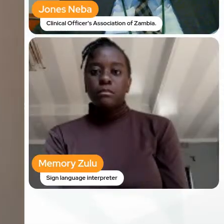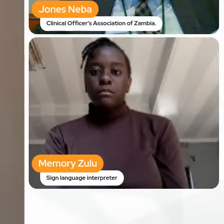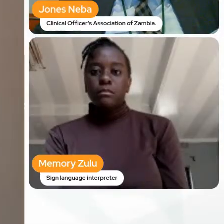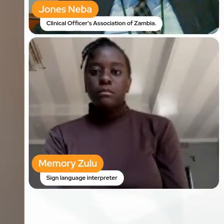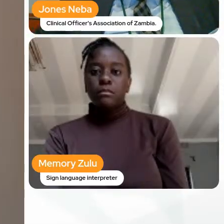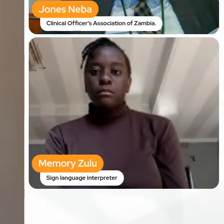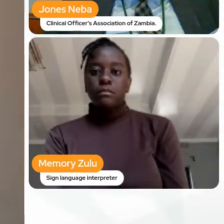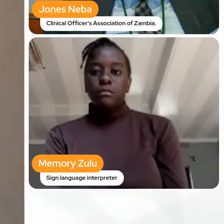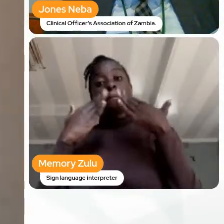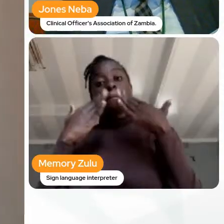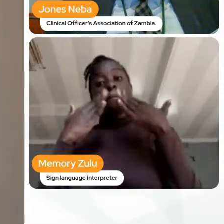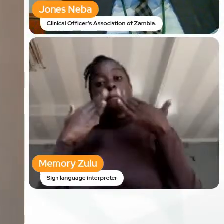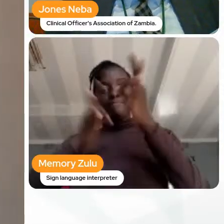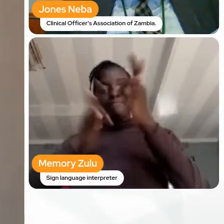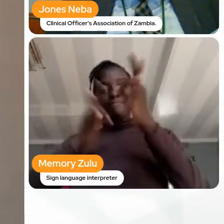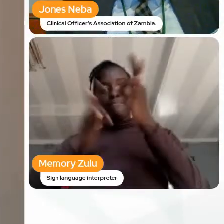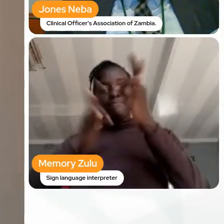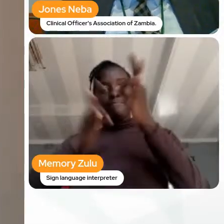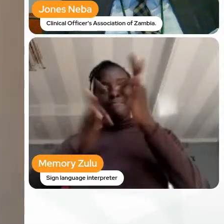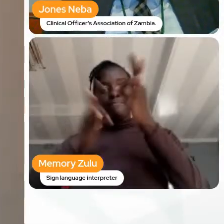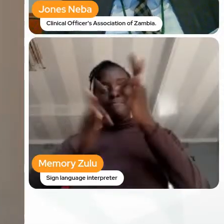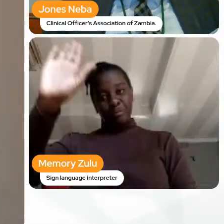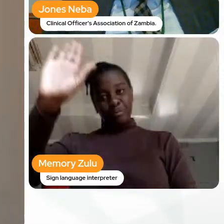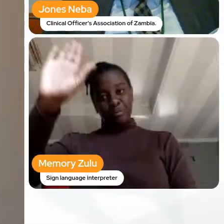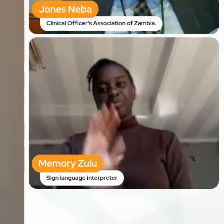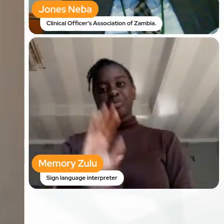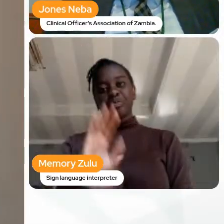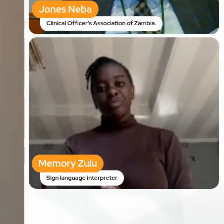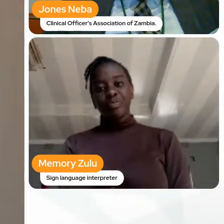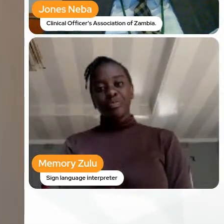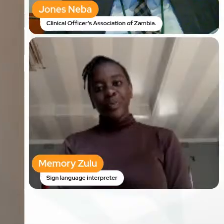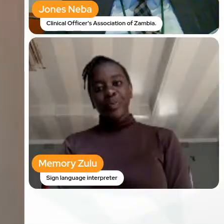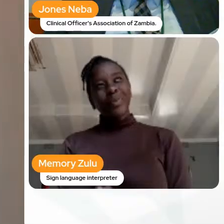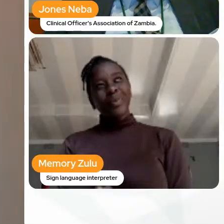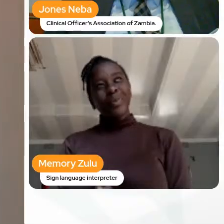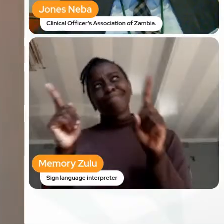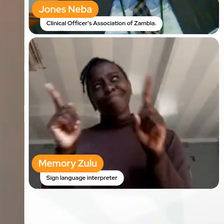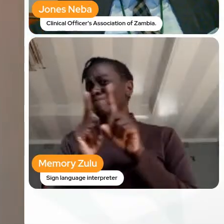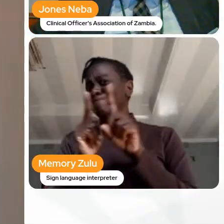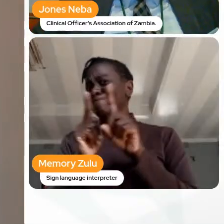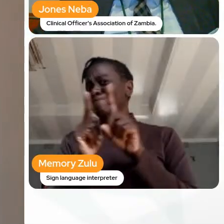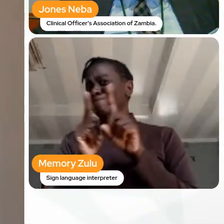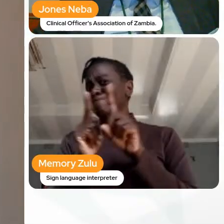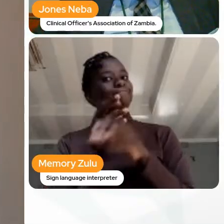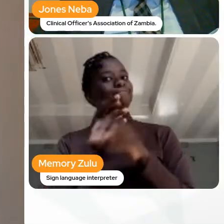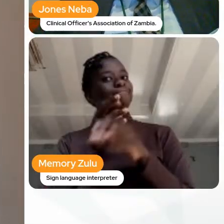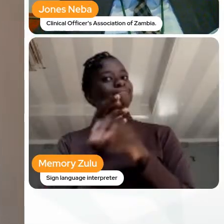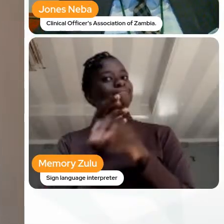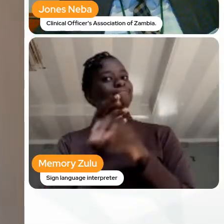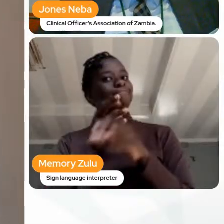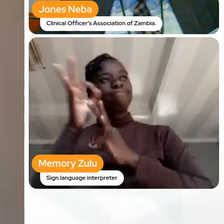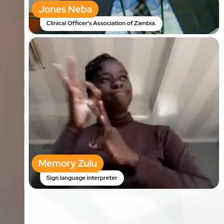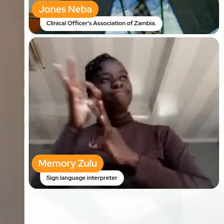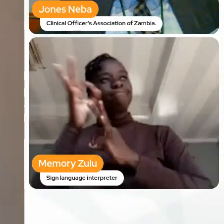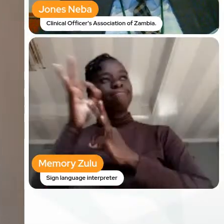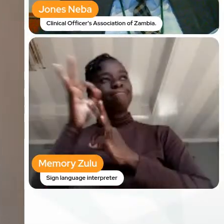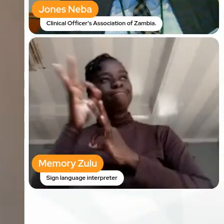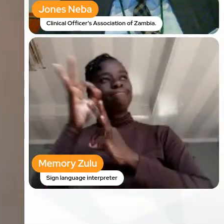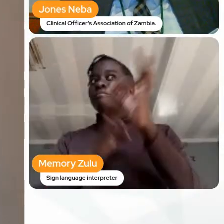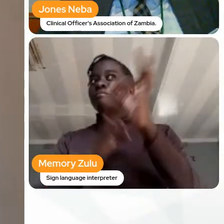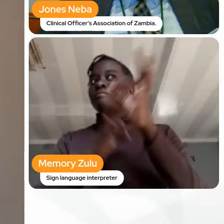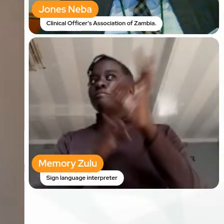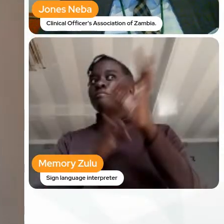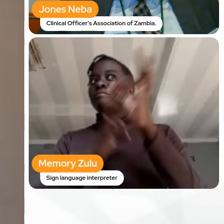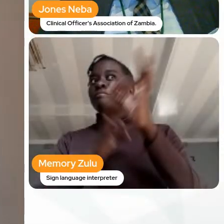what exactly that was my next question, but I'm glad that you have just spoken about it, like the consequences that one can get